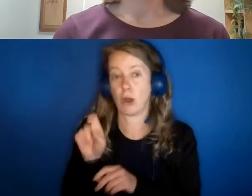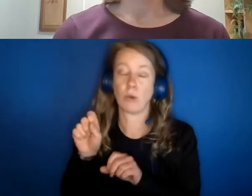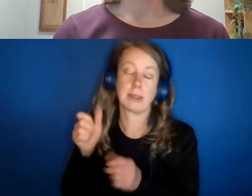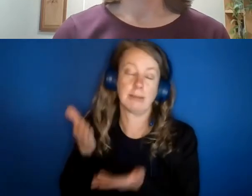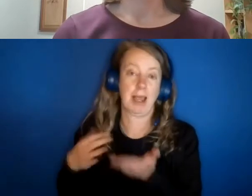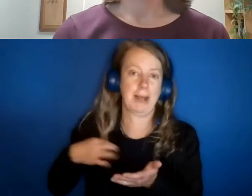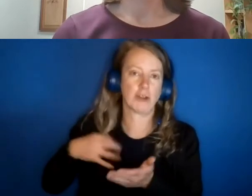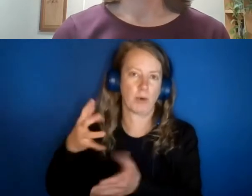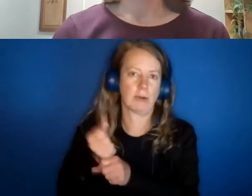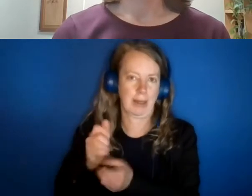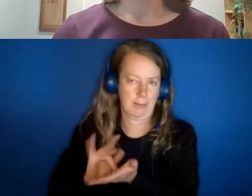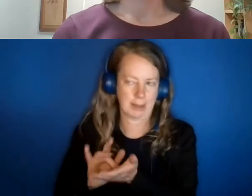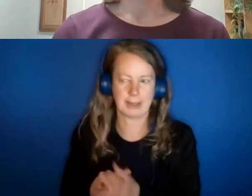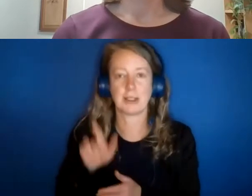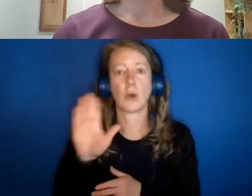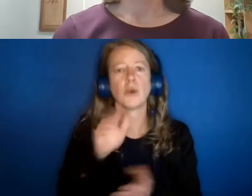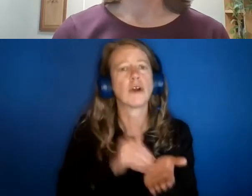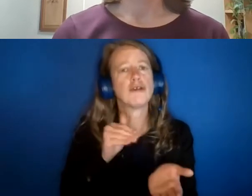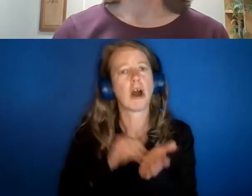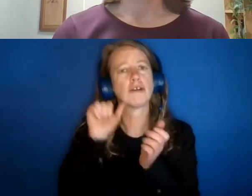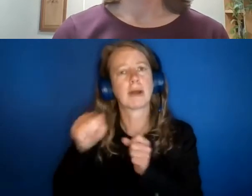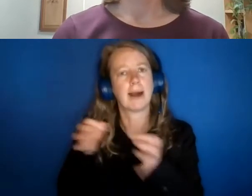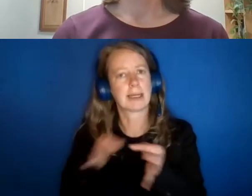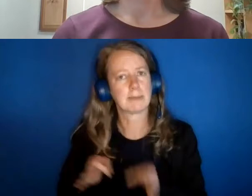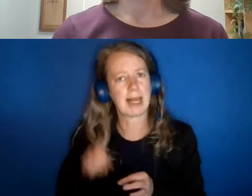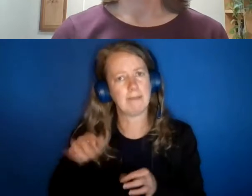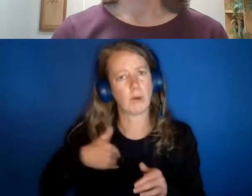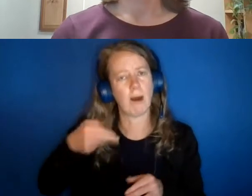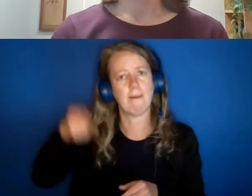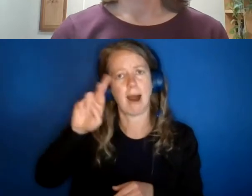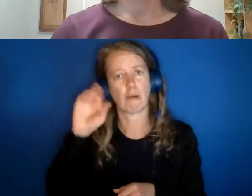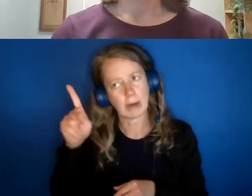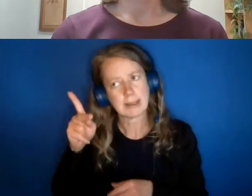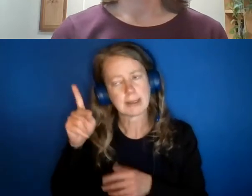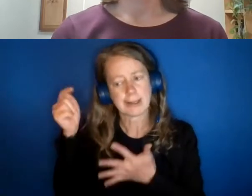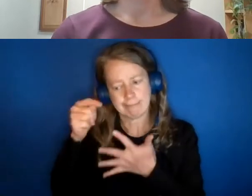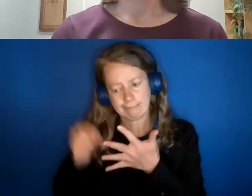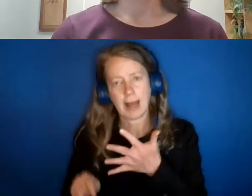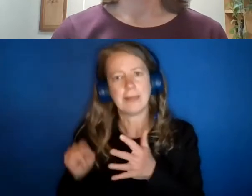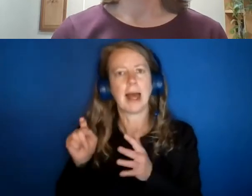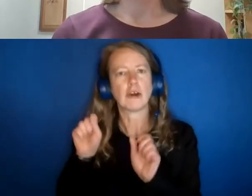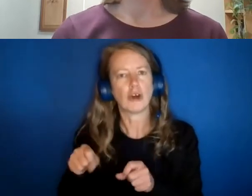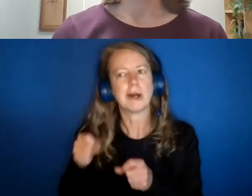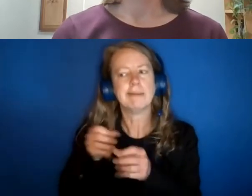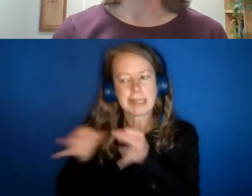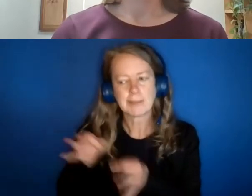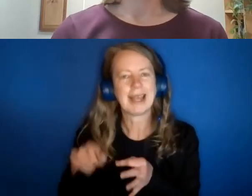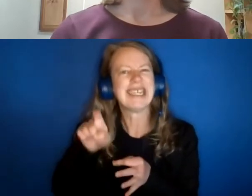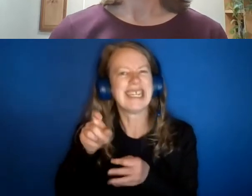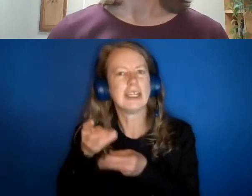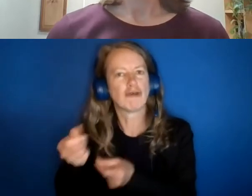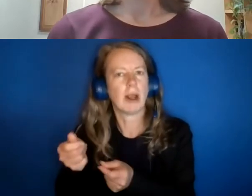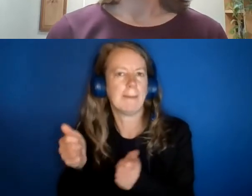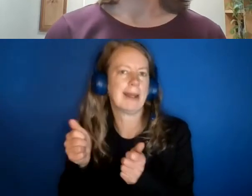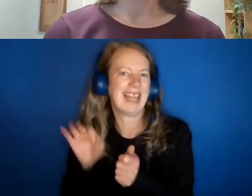you have high risk factors that would indicate you should get treatment if you get COVID. Most